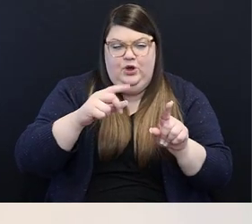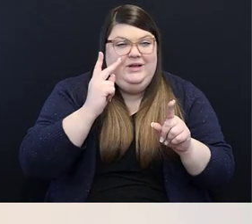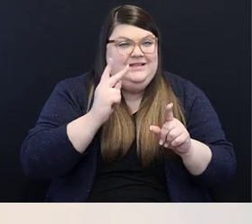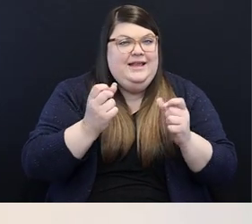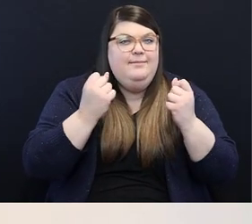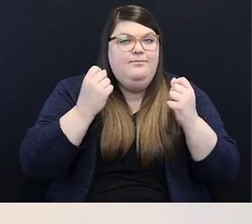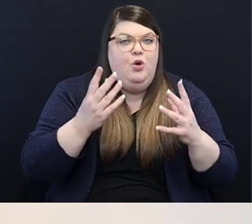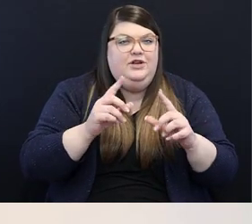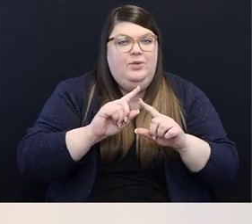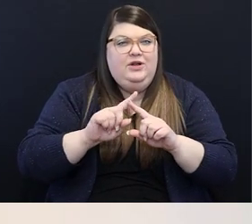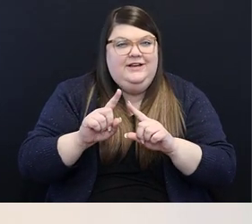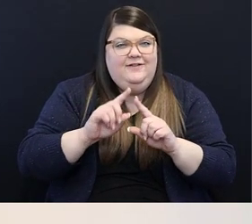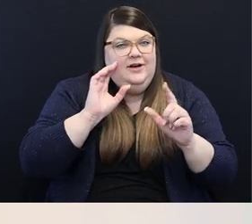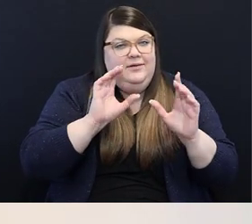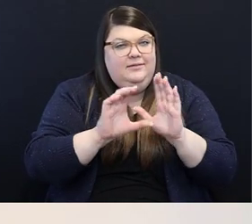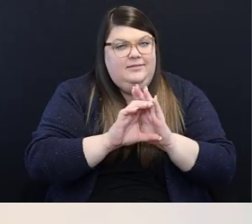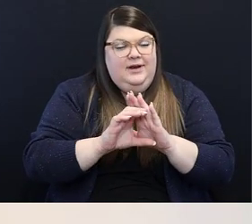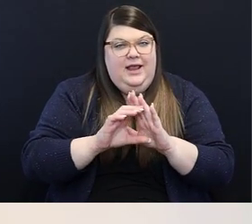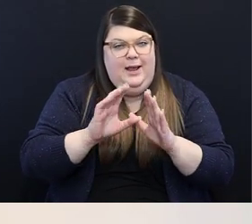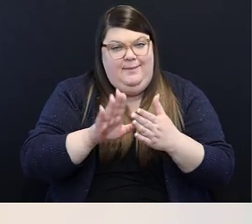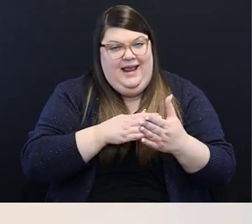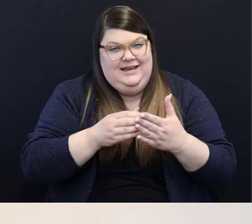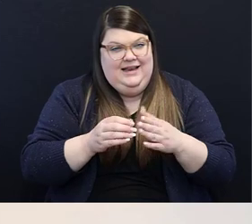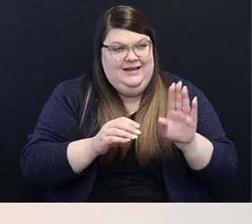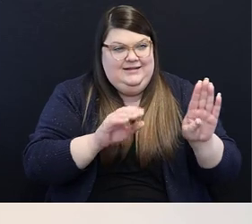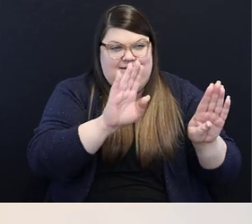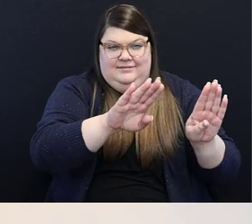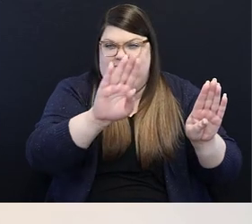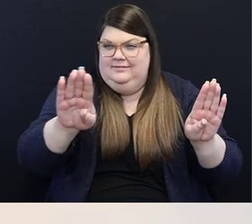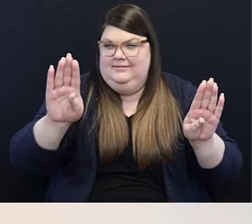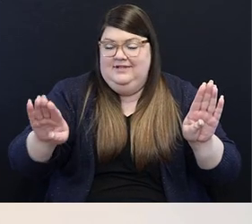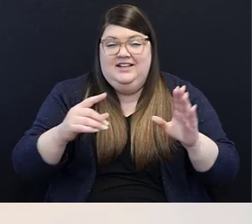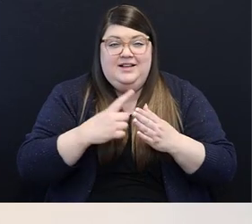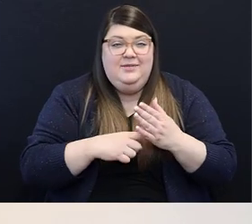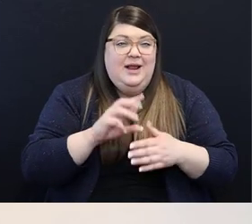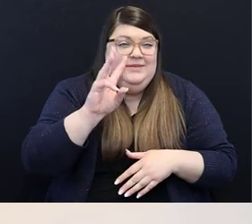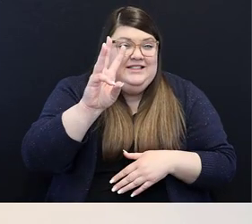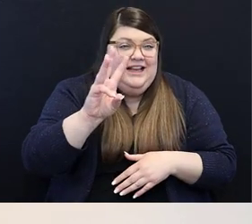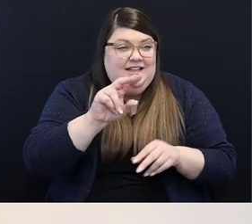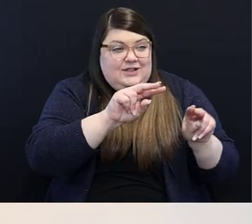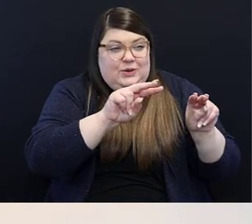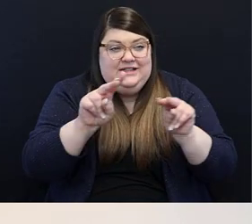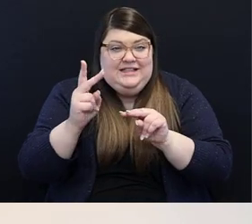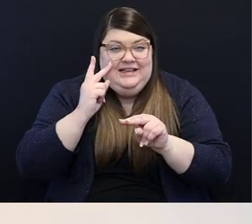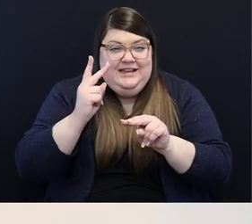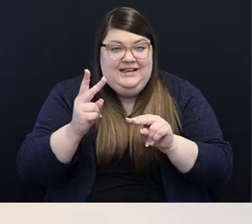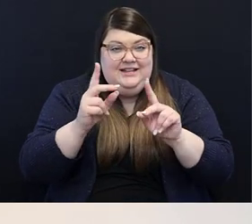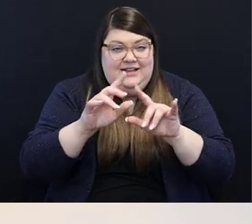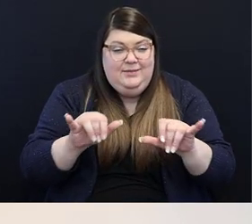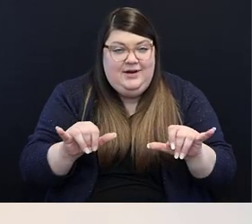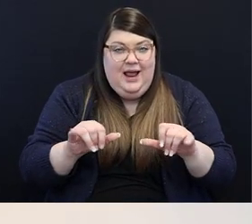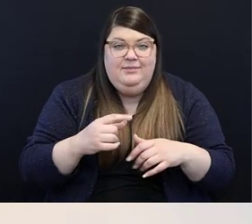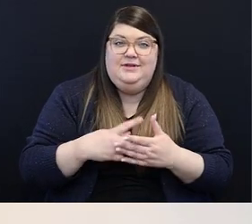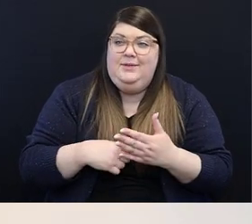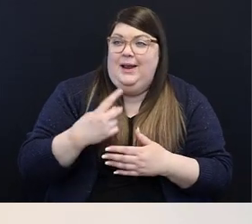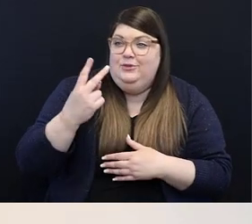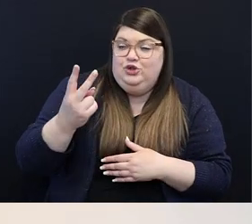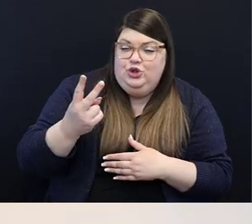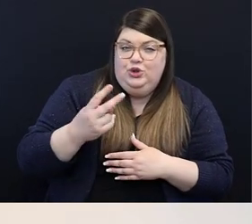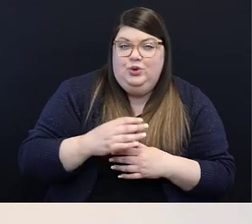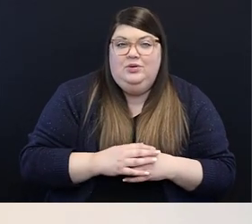in viewpoints together, you know, like maybe at times six, sometimes two, so you could have kind of more targeted and then more expansive,